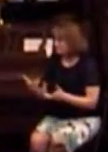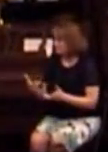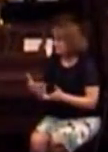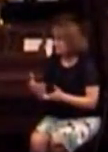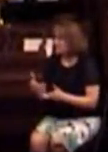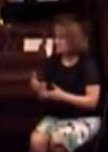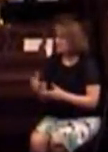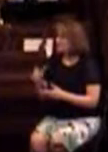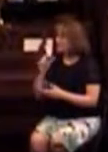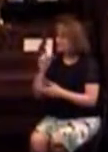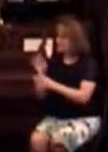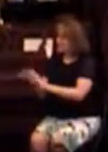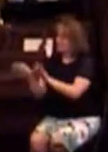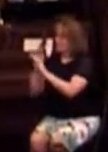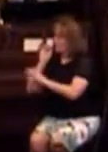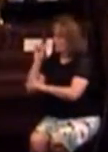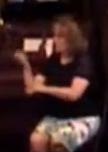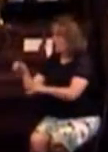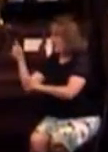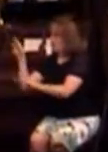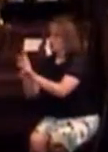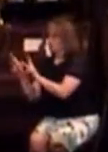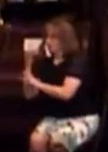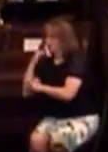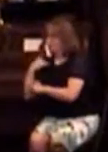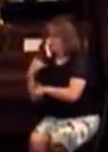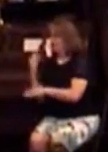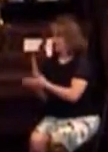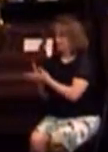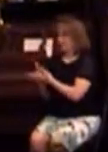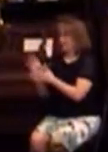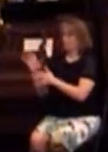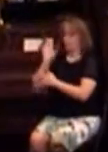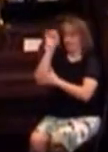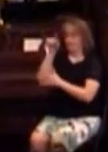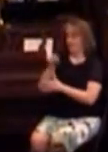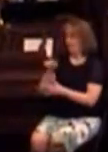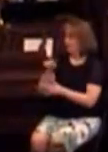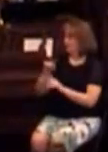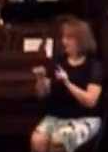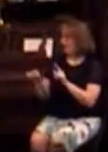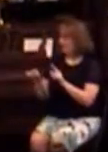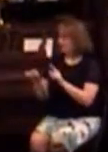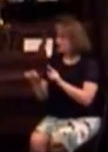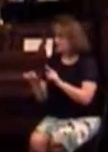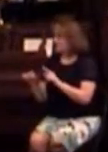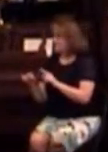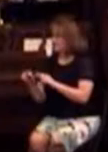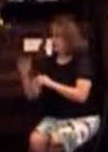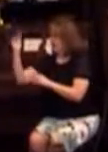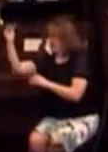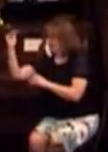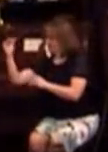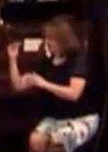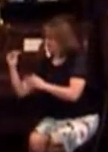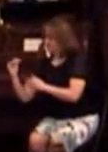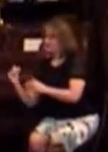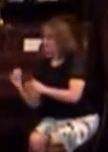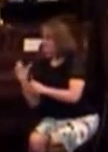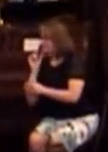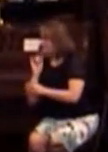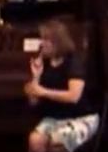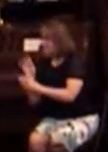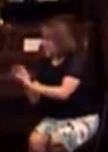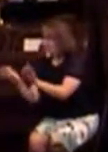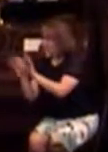The author of the book suggests that we do important things and urgent things, and we go, go, go, go, go. And then we fry our brain eventually, and then we go over